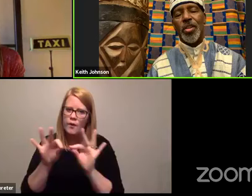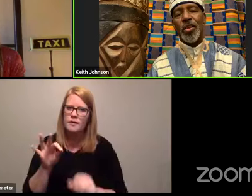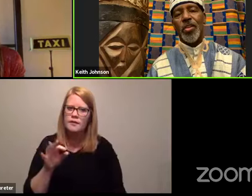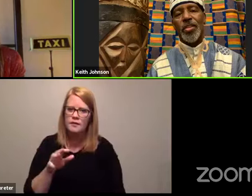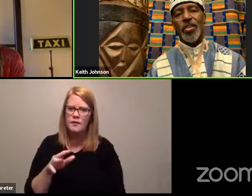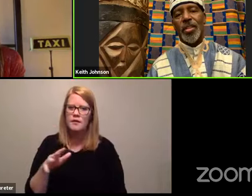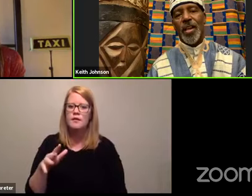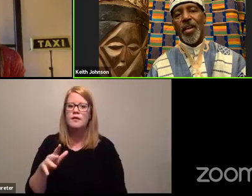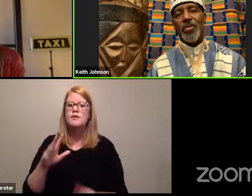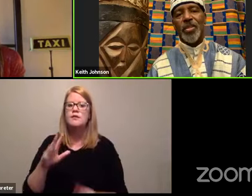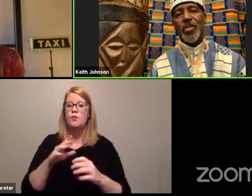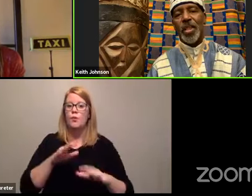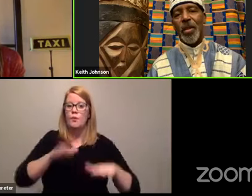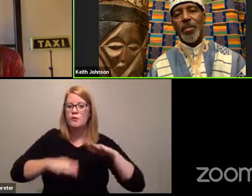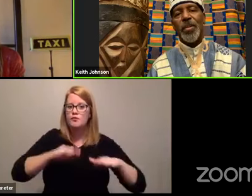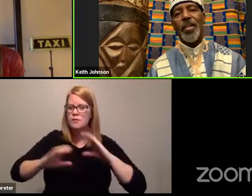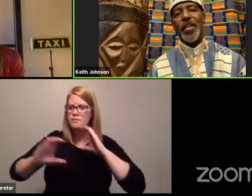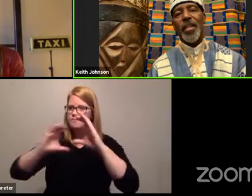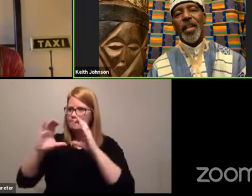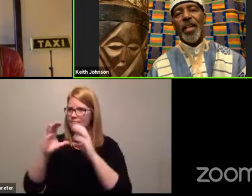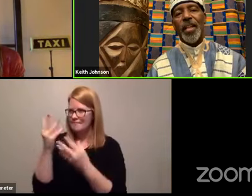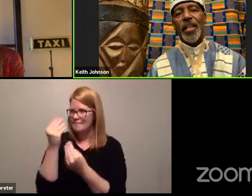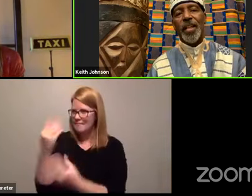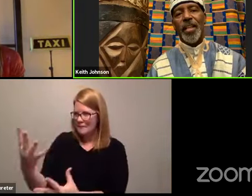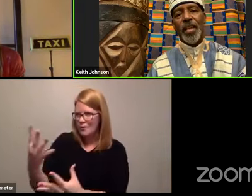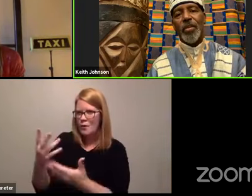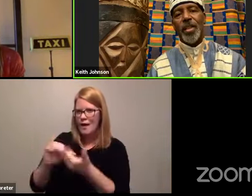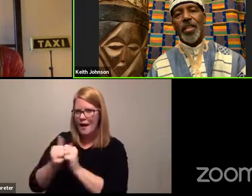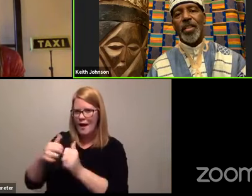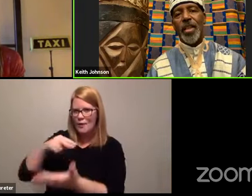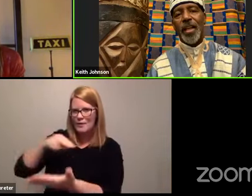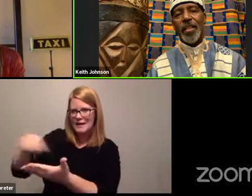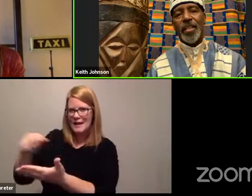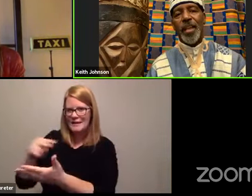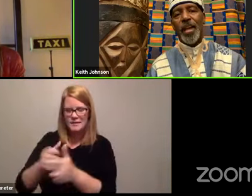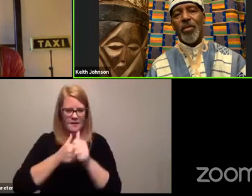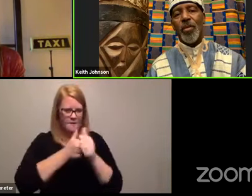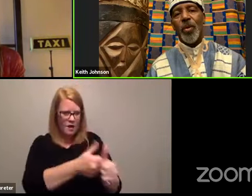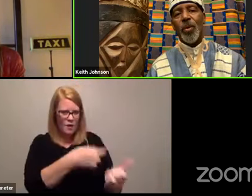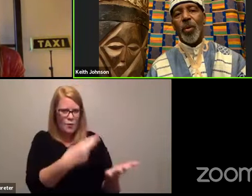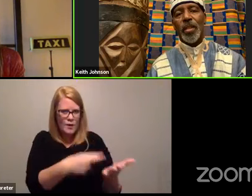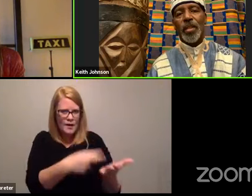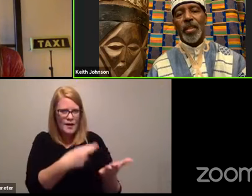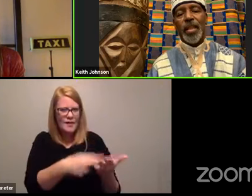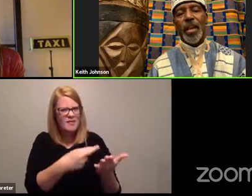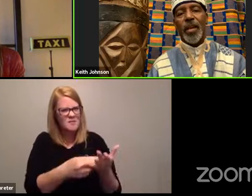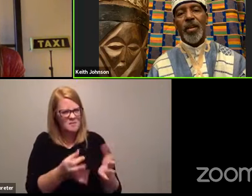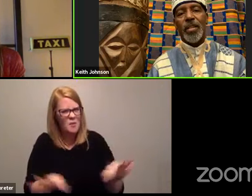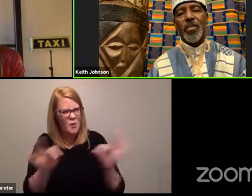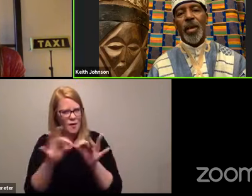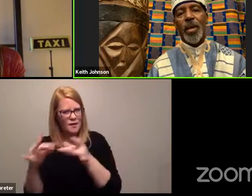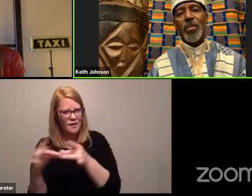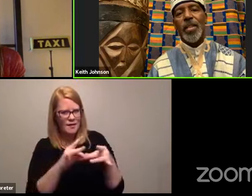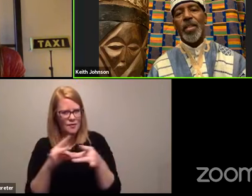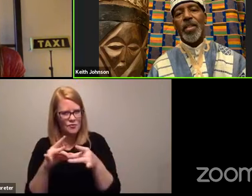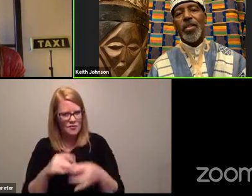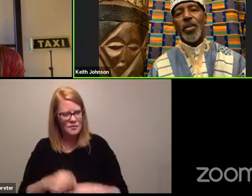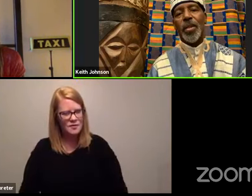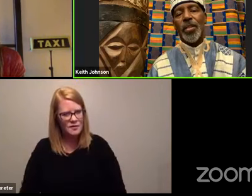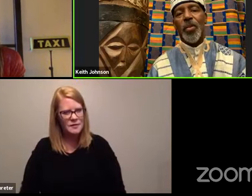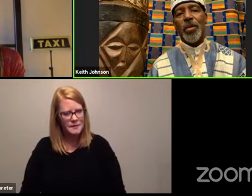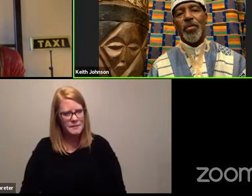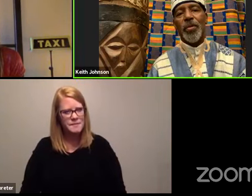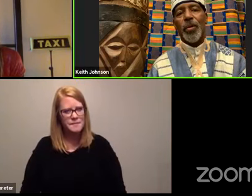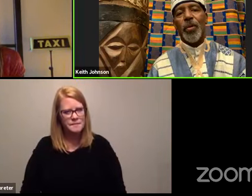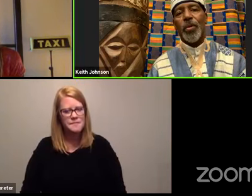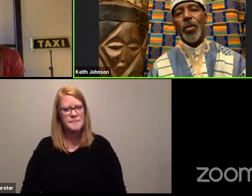to turn, to stomp, to jump. And in their language, they understand what they're saying on the drum. So